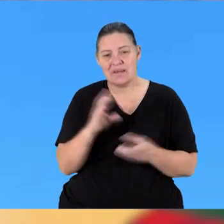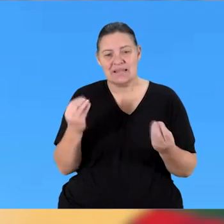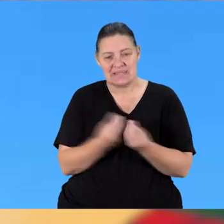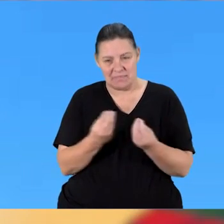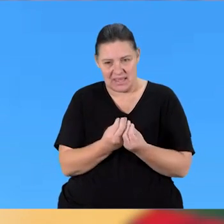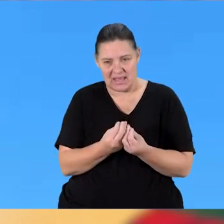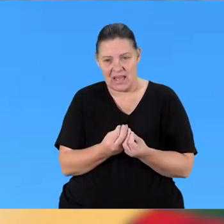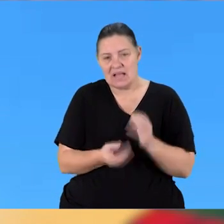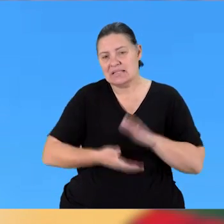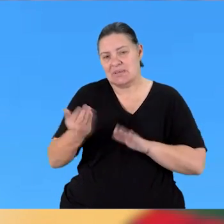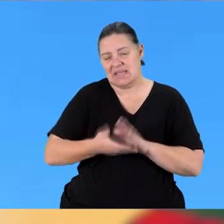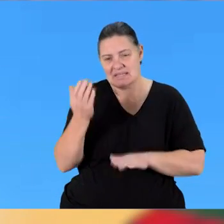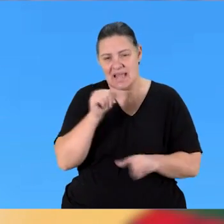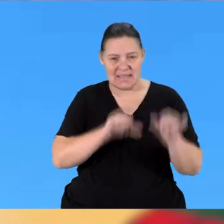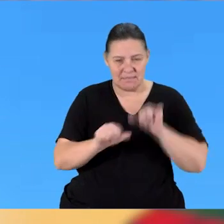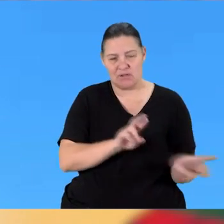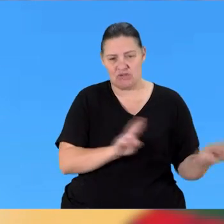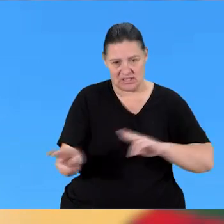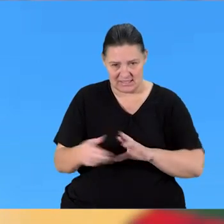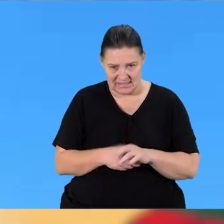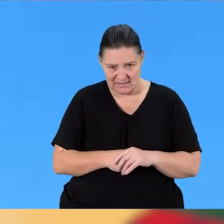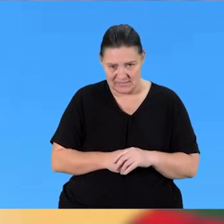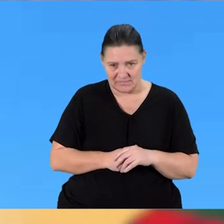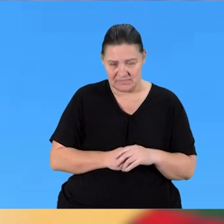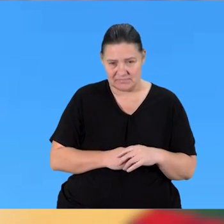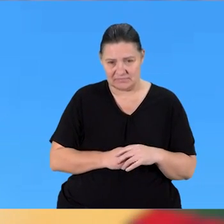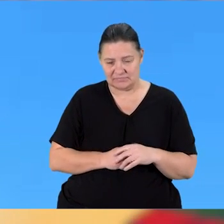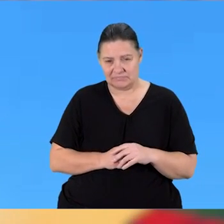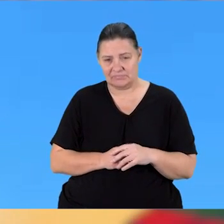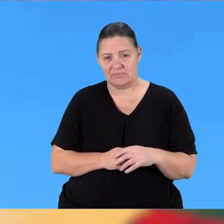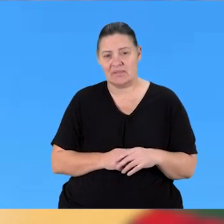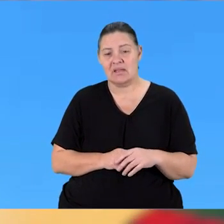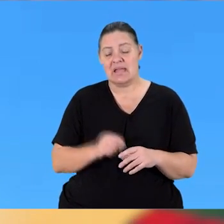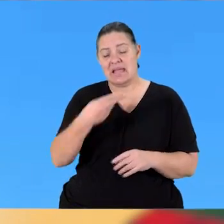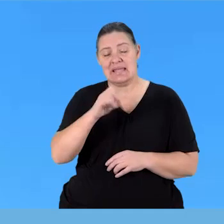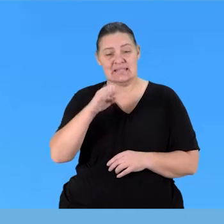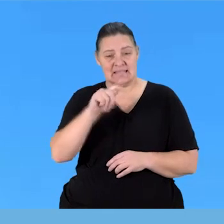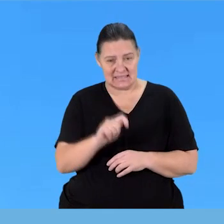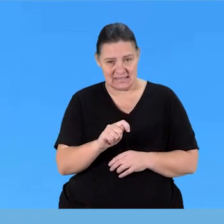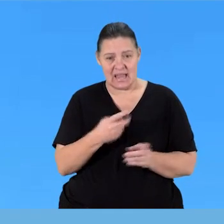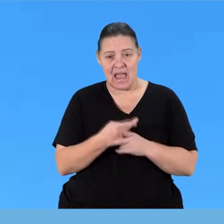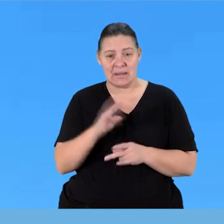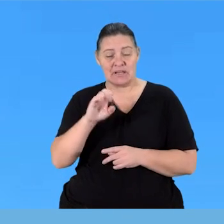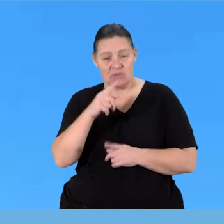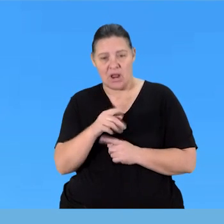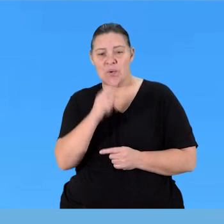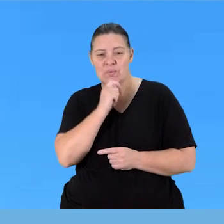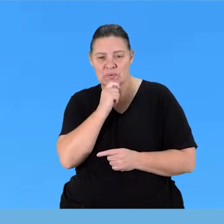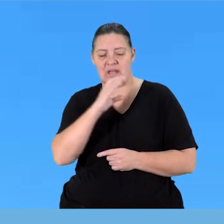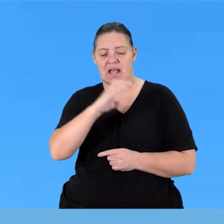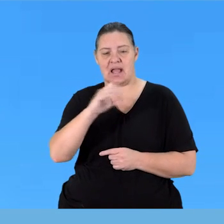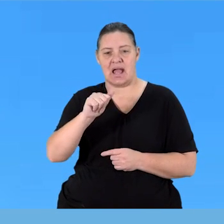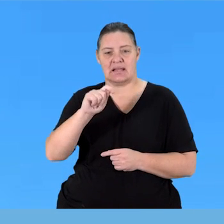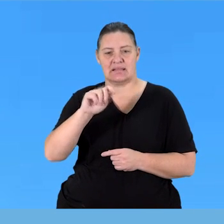it is a substance that speeds up the chemical reaction. So now, in this case, the yeast and the bacteria are used as